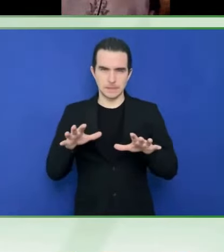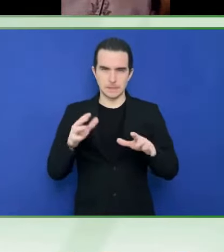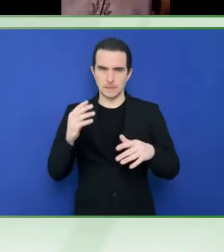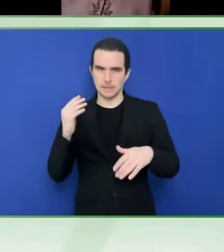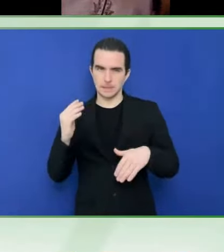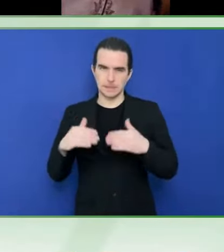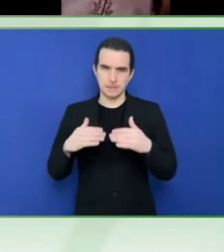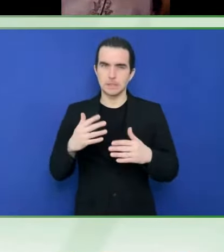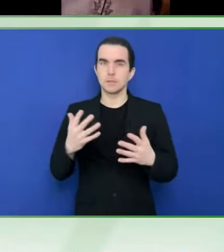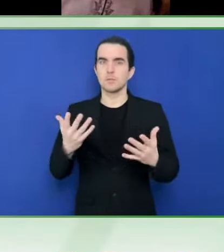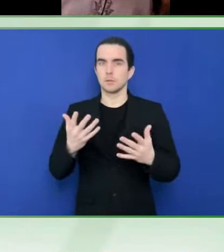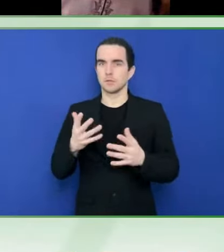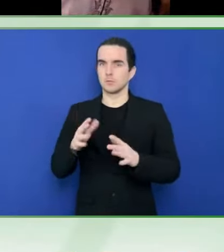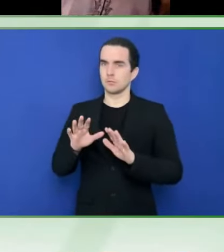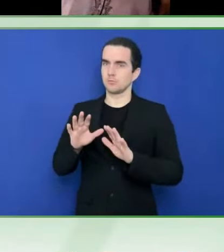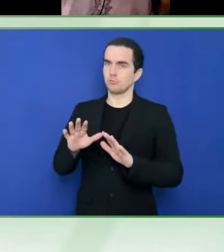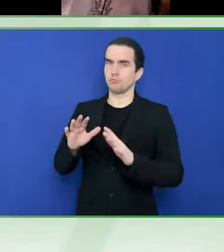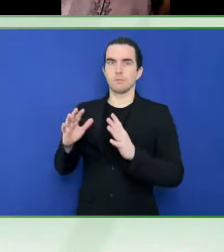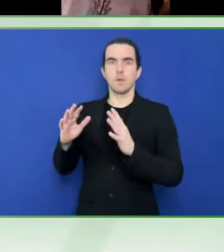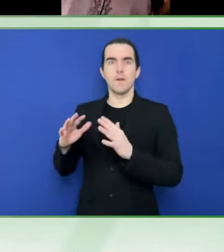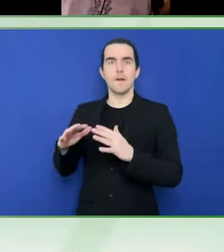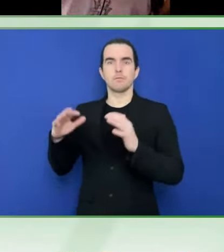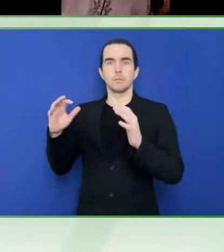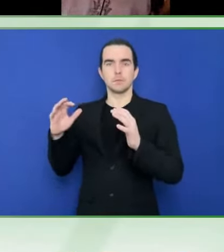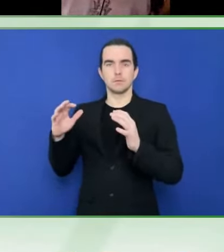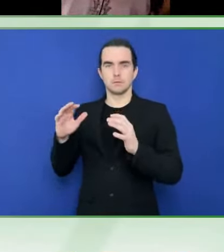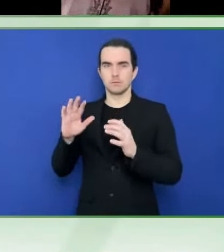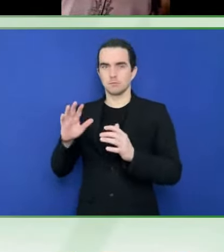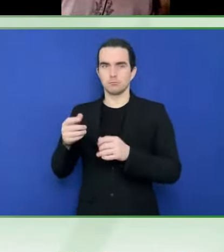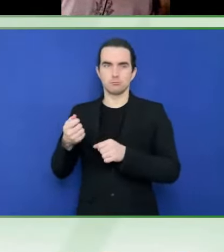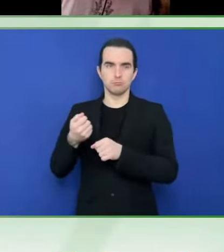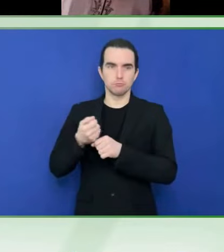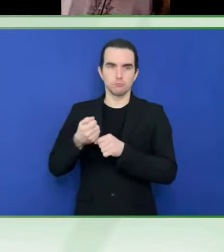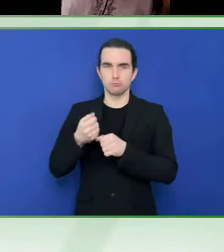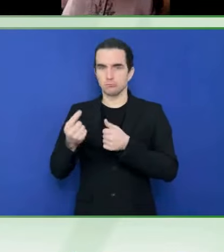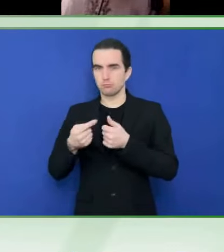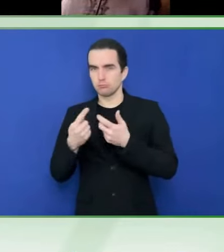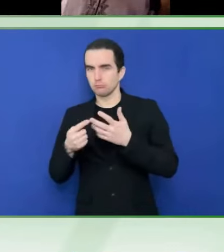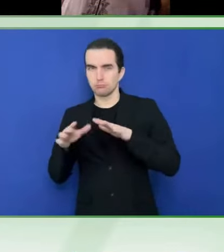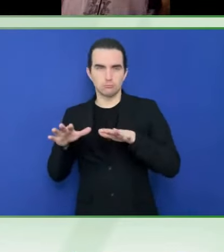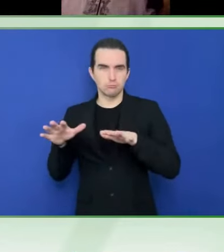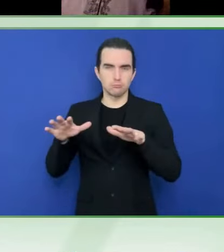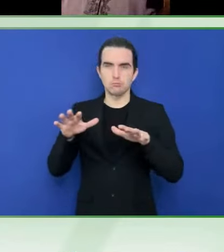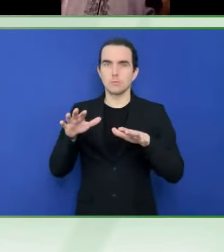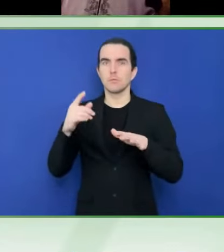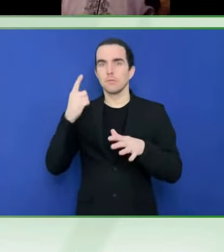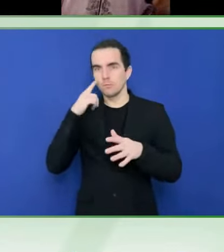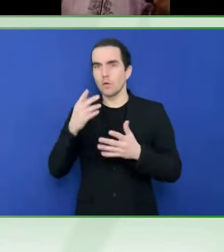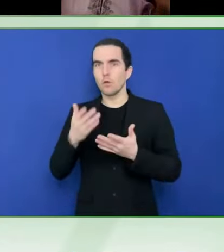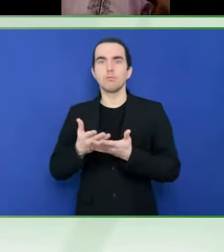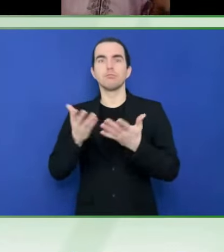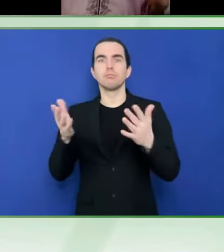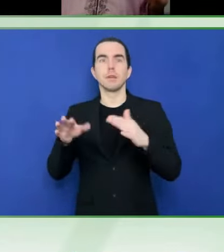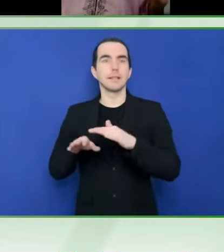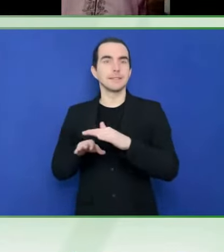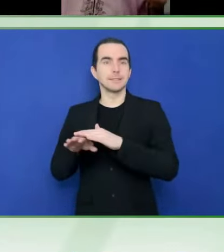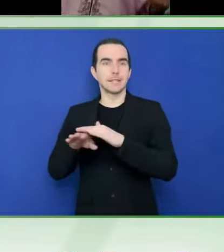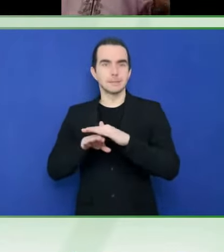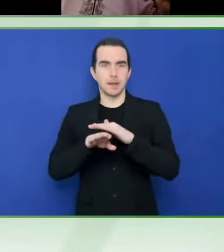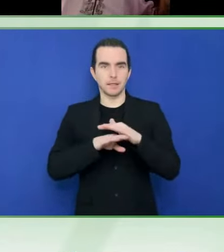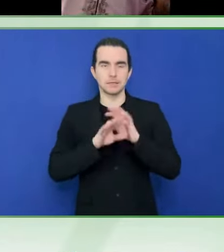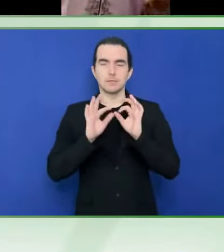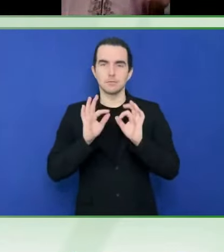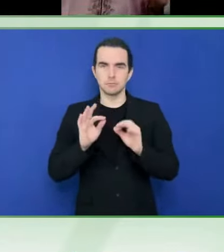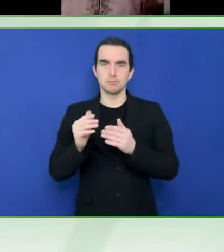transportation, inadequate end-to-end connectivity. There's no end-to-end